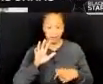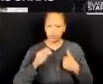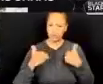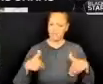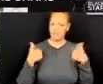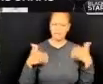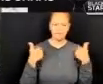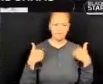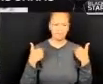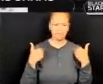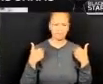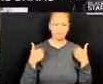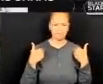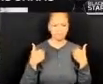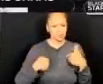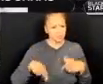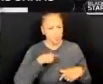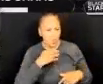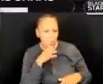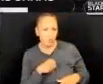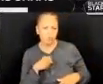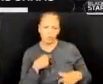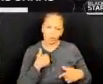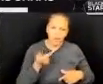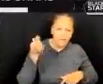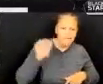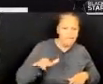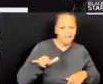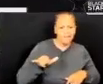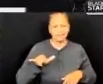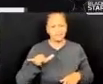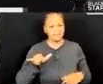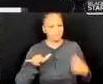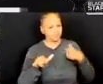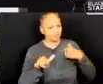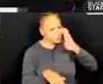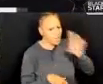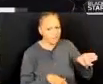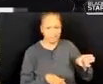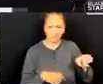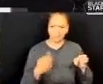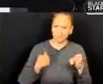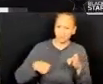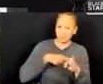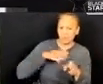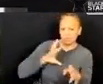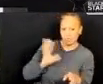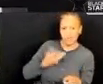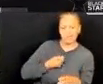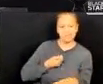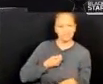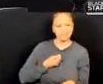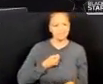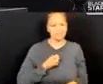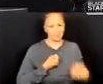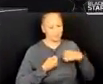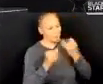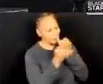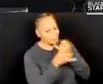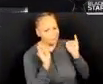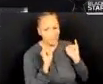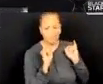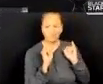we're gay, we're straight, we're trans, we're independent, we're from California to